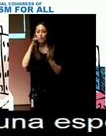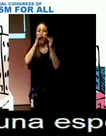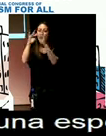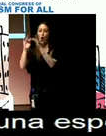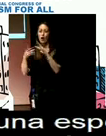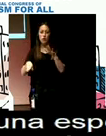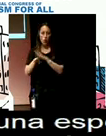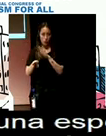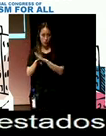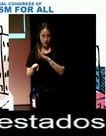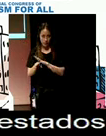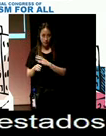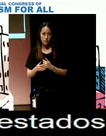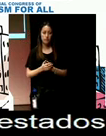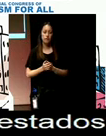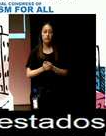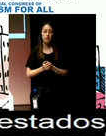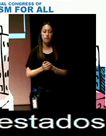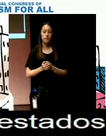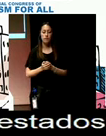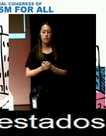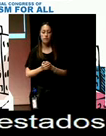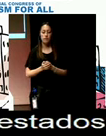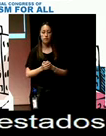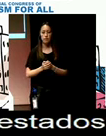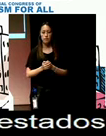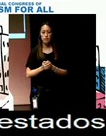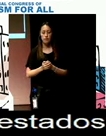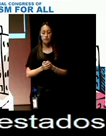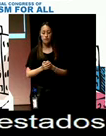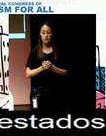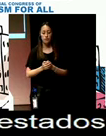this concept behind it, which is the promotion